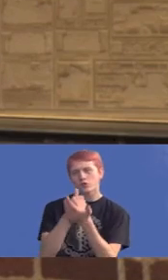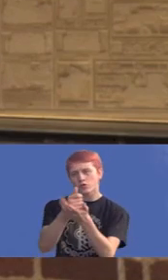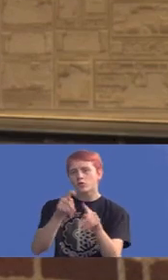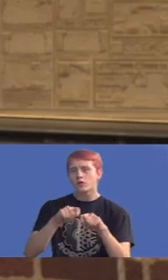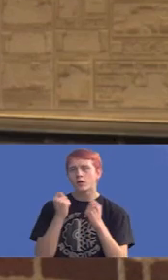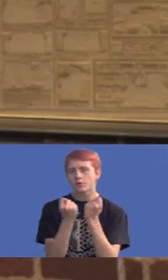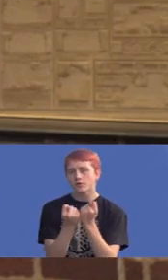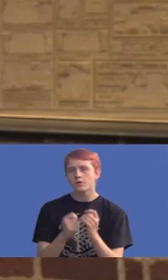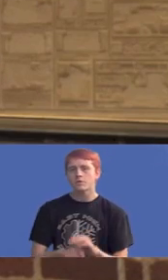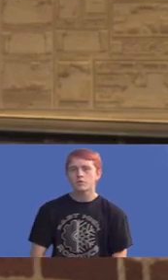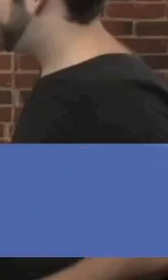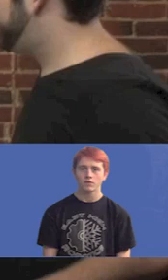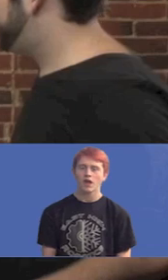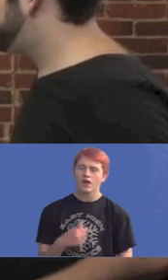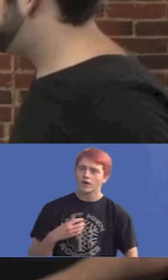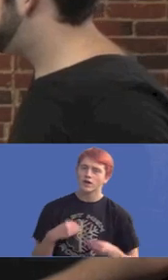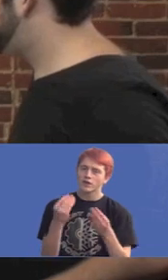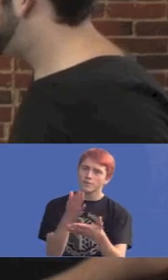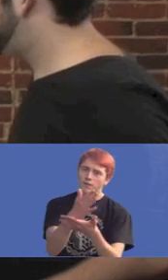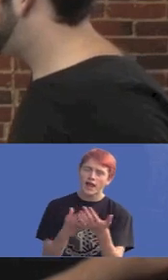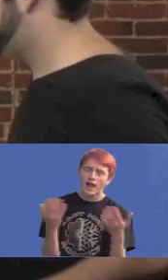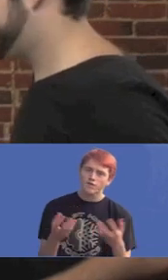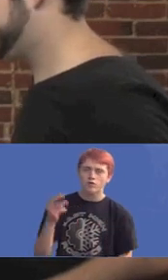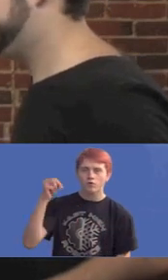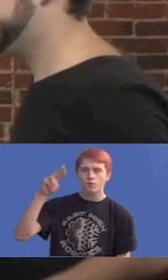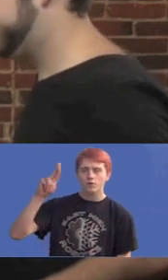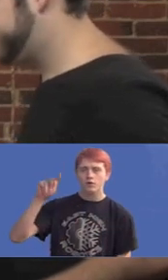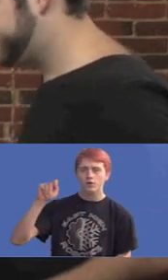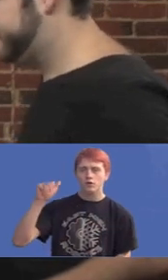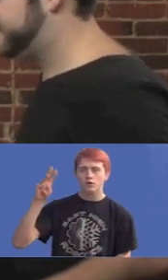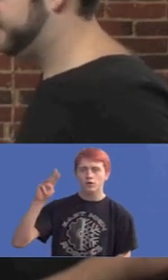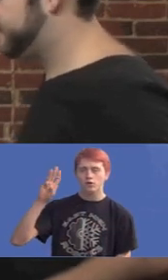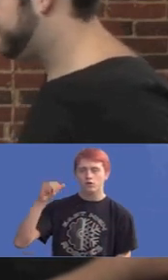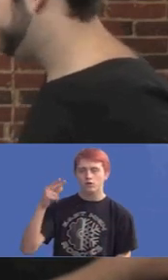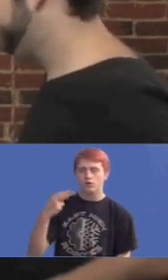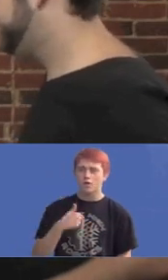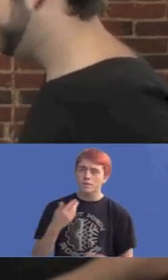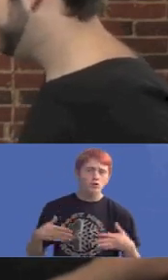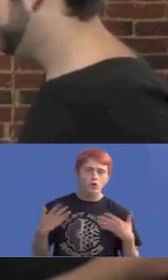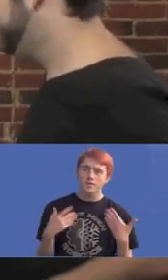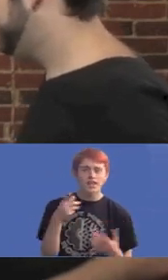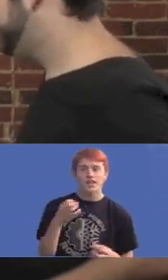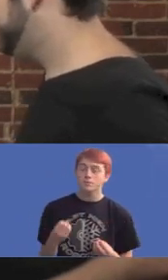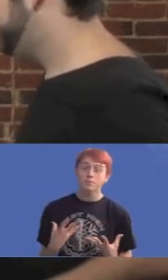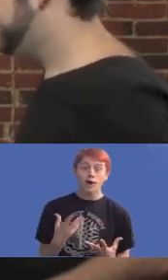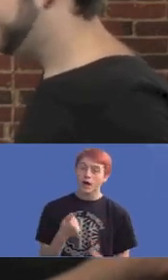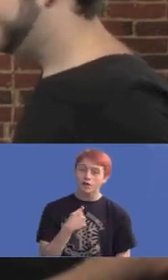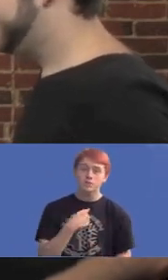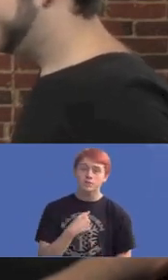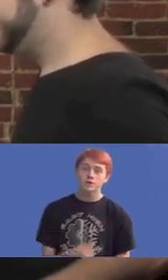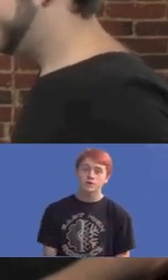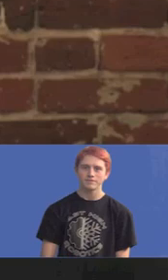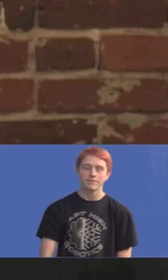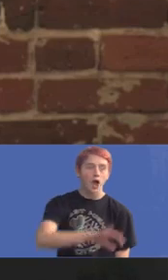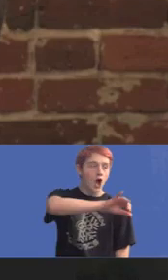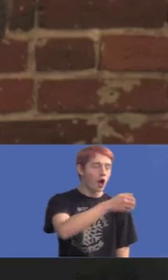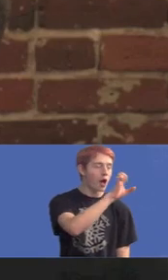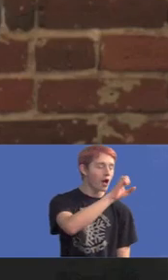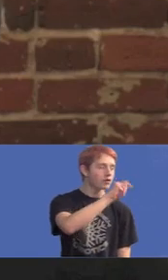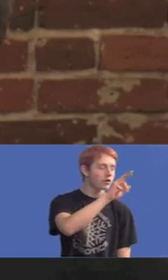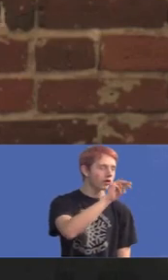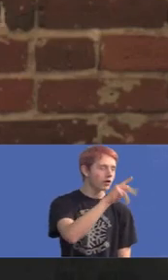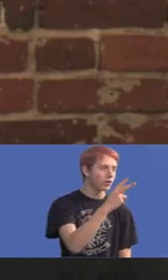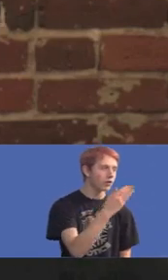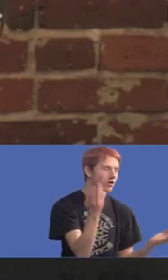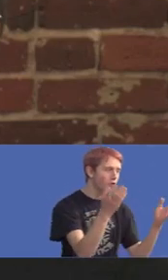think it'd be cool to mentor a team. If I could give back half of what Mr. Tamworth gave us, I'd be so happy. He was such an inspiration. Joe Tamworth,